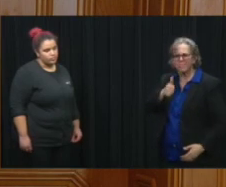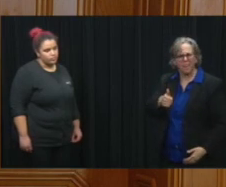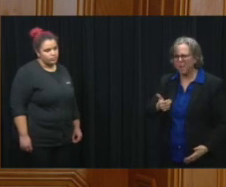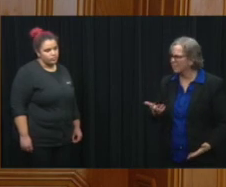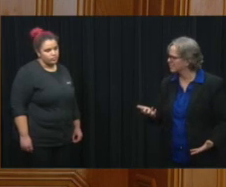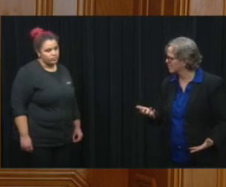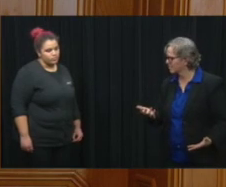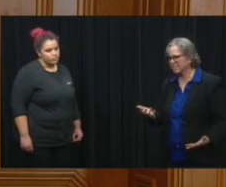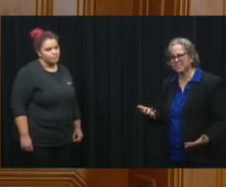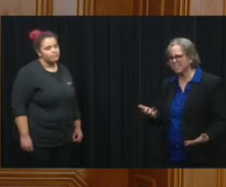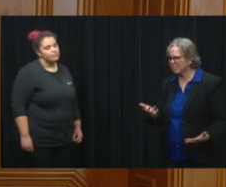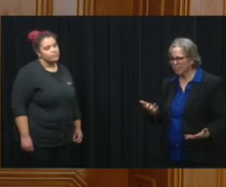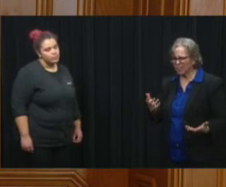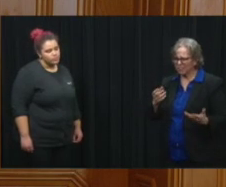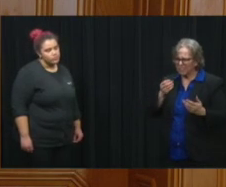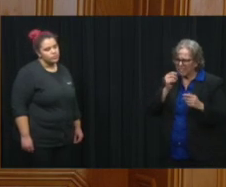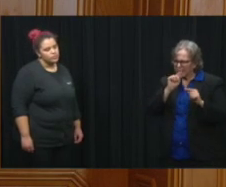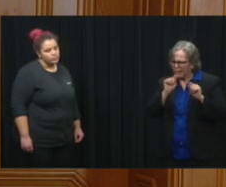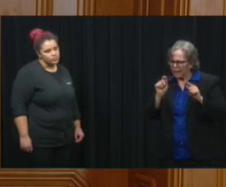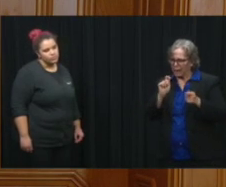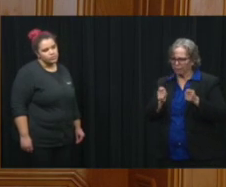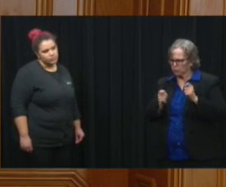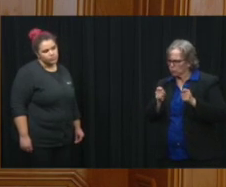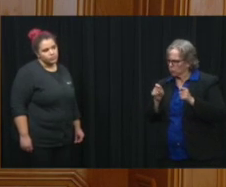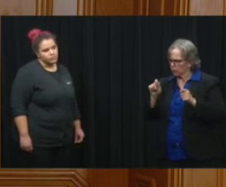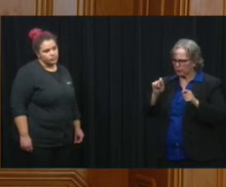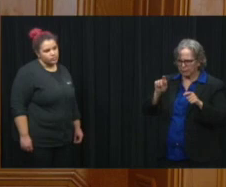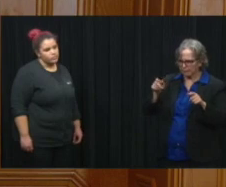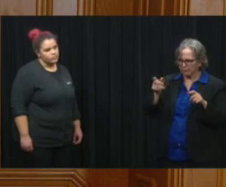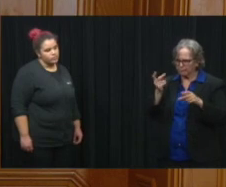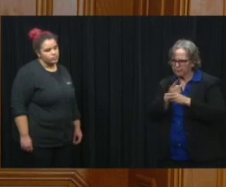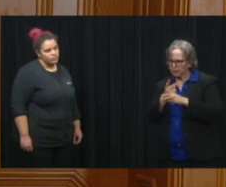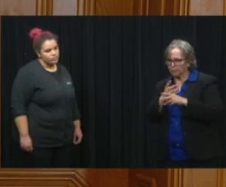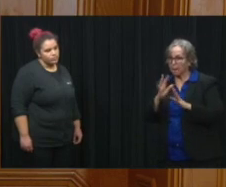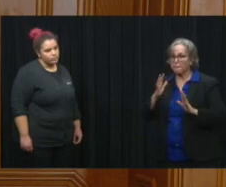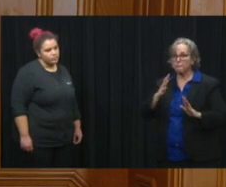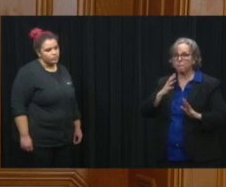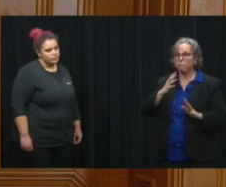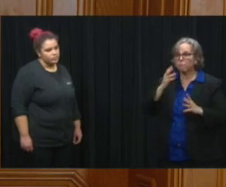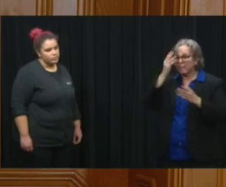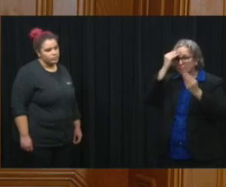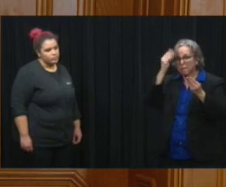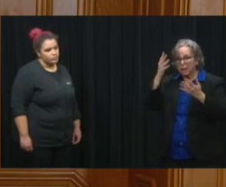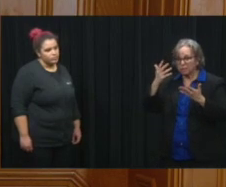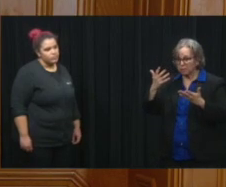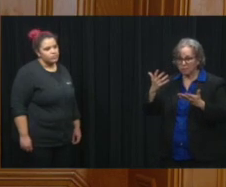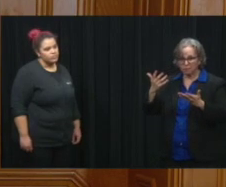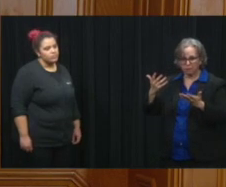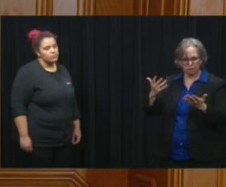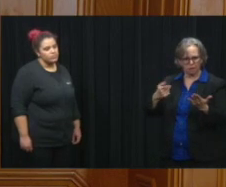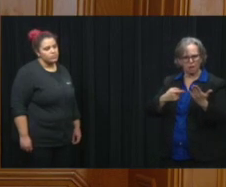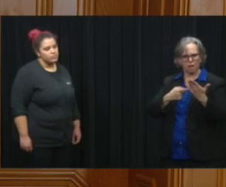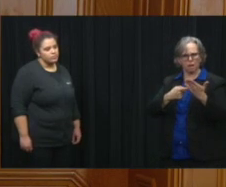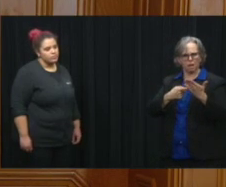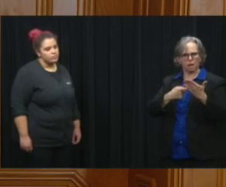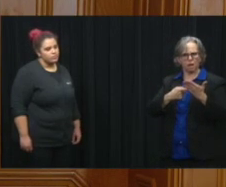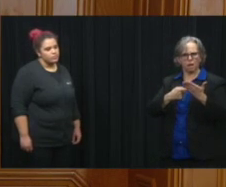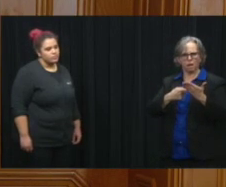best evidence we can get is exactly what Dr. Acton has said.